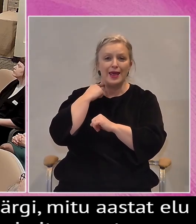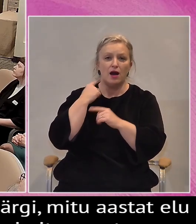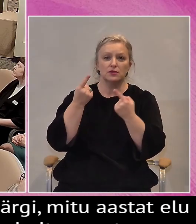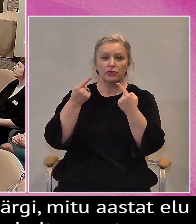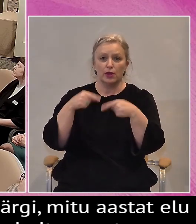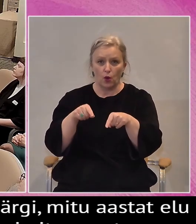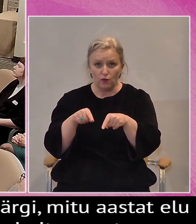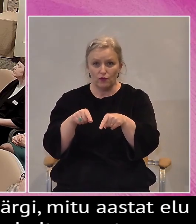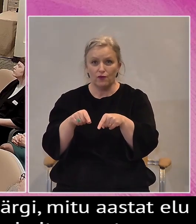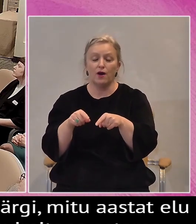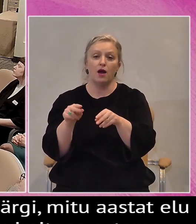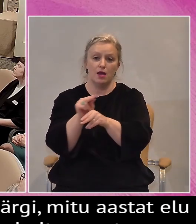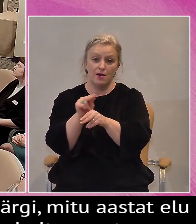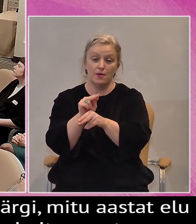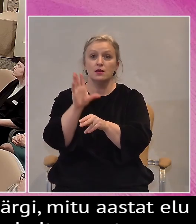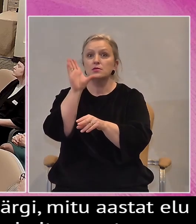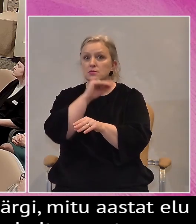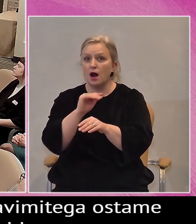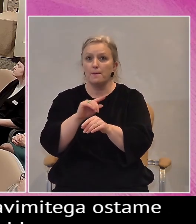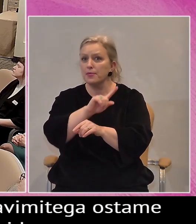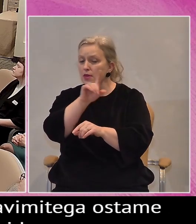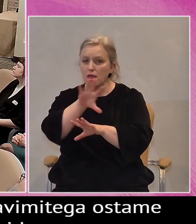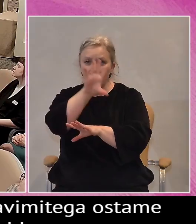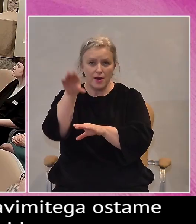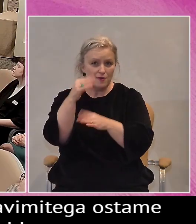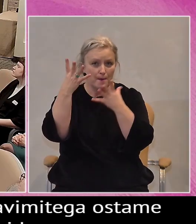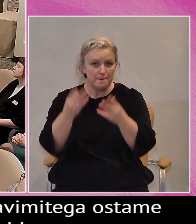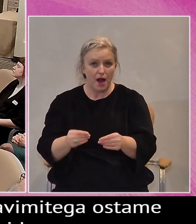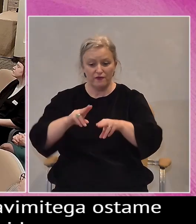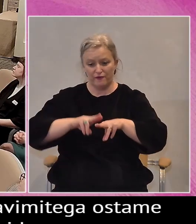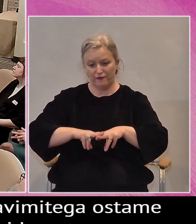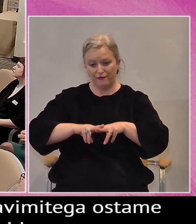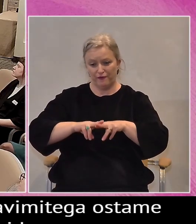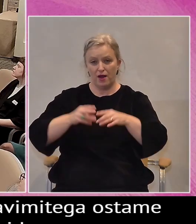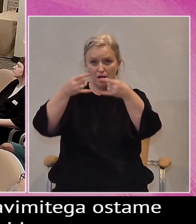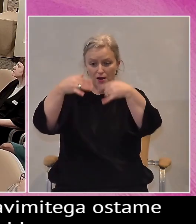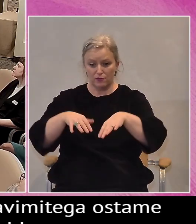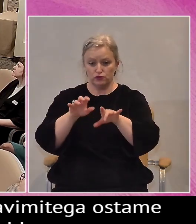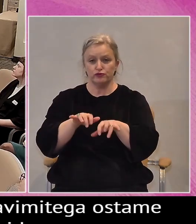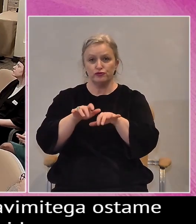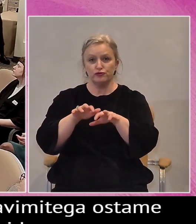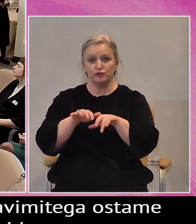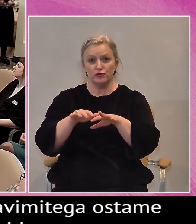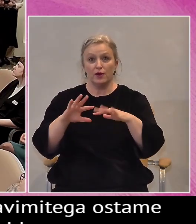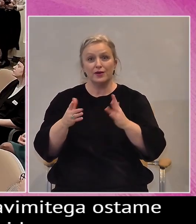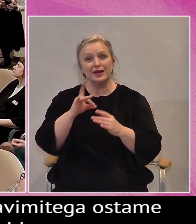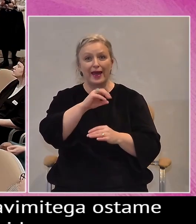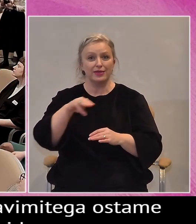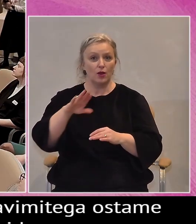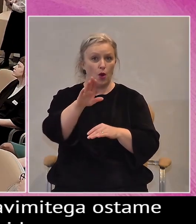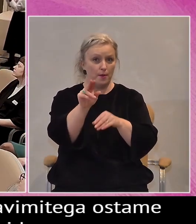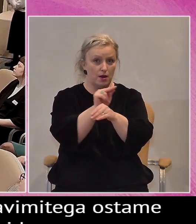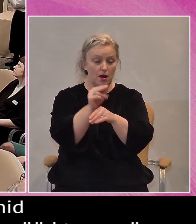started treating older patients with spinal atrophy. They gained the ability to sit up all day